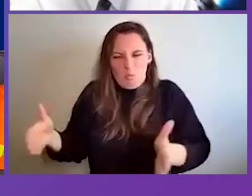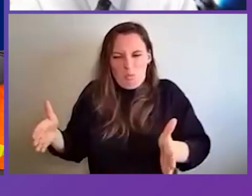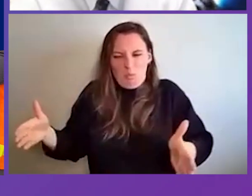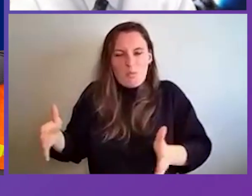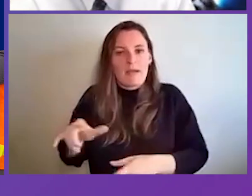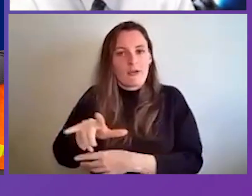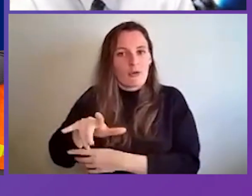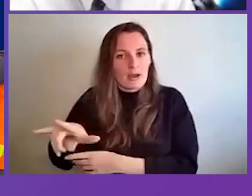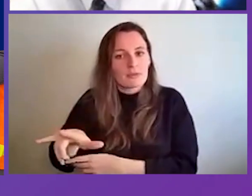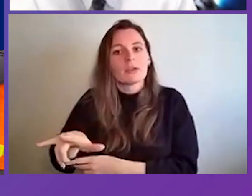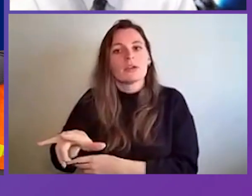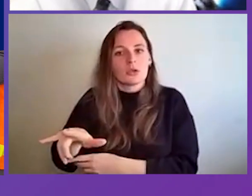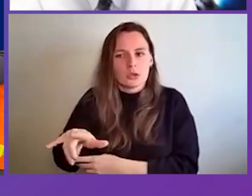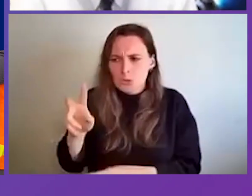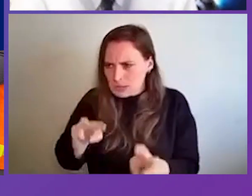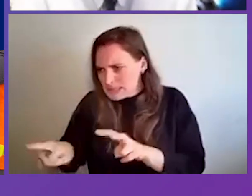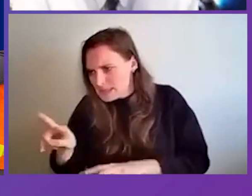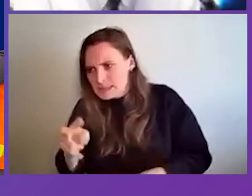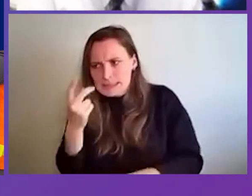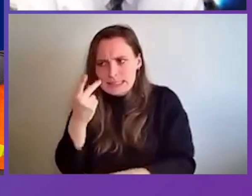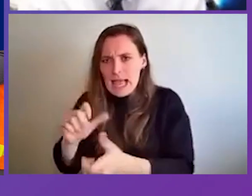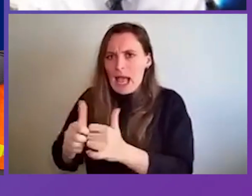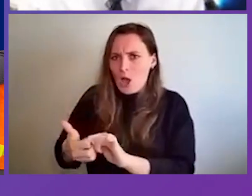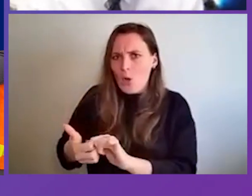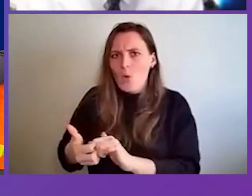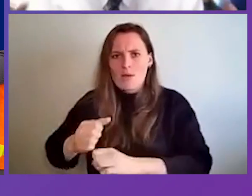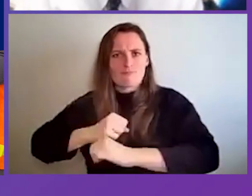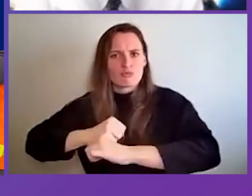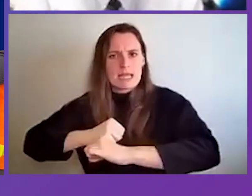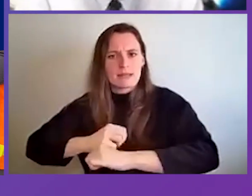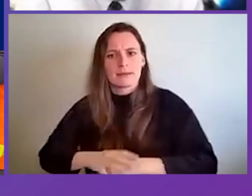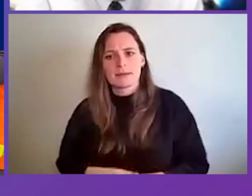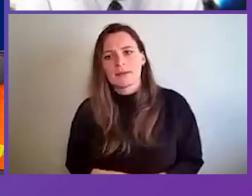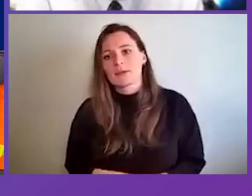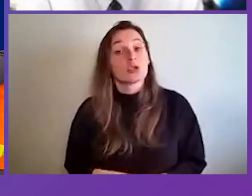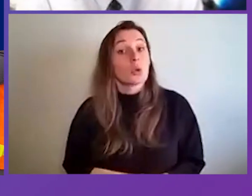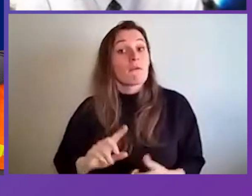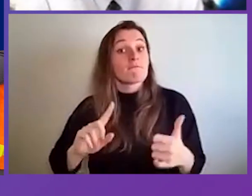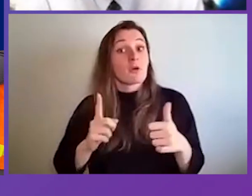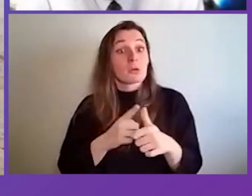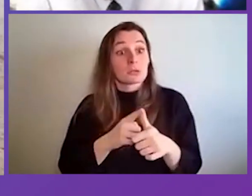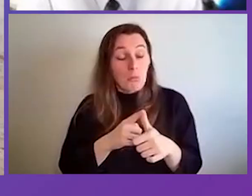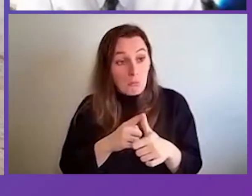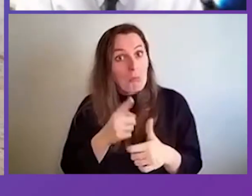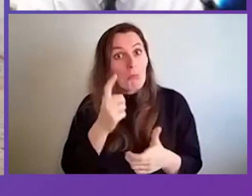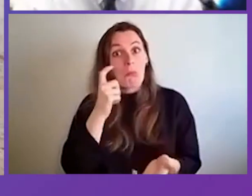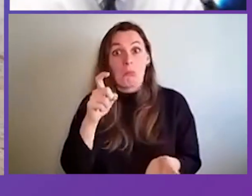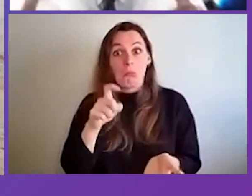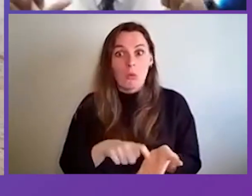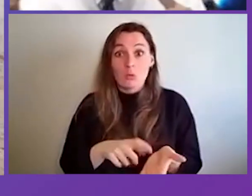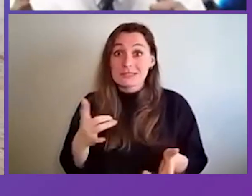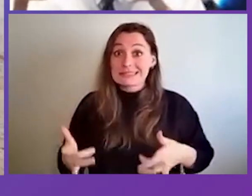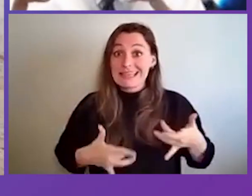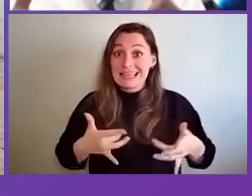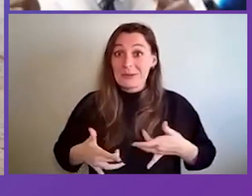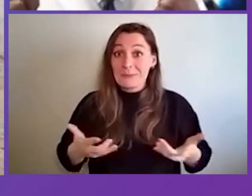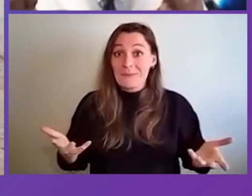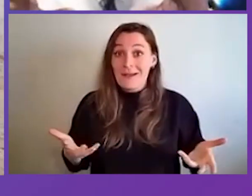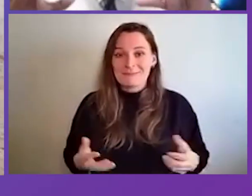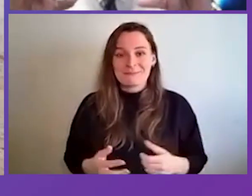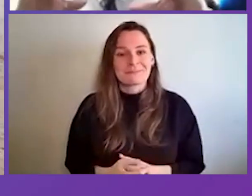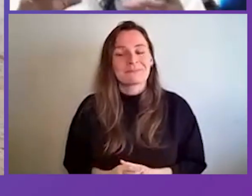wheelchairs would be secured. And this was our first, I guess, exciting finding in doing this work, is when we looked at